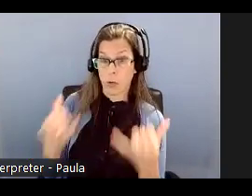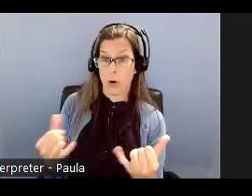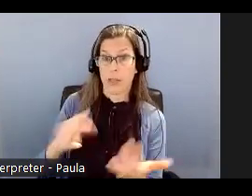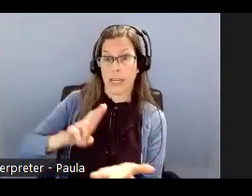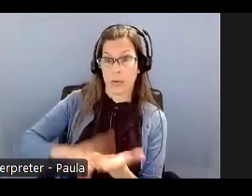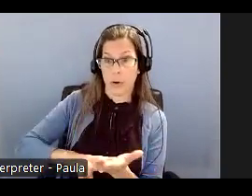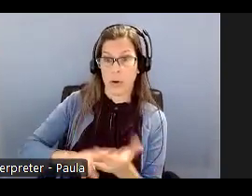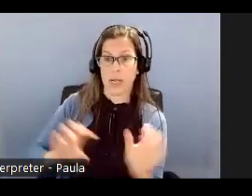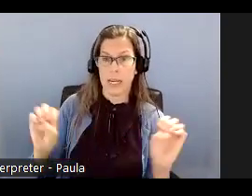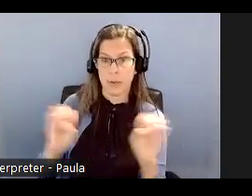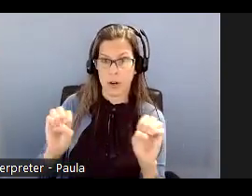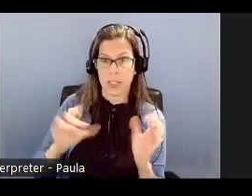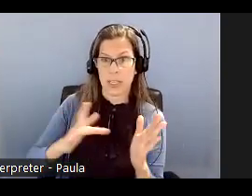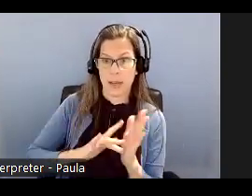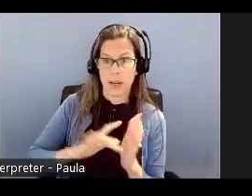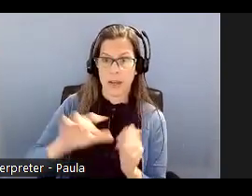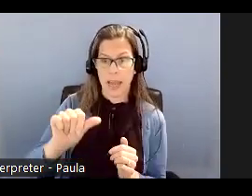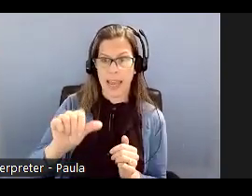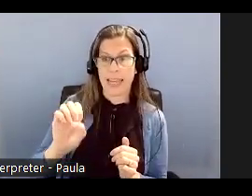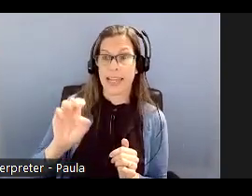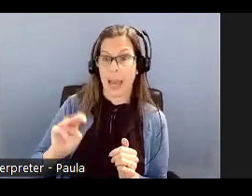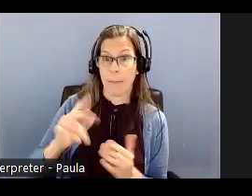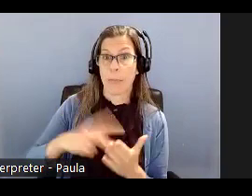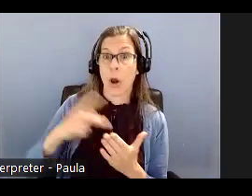our emergency medical or AEM program.